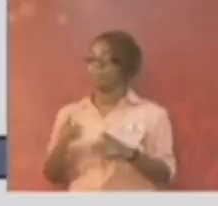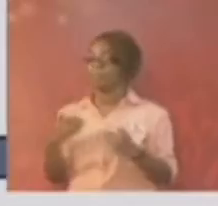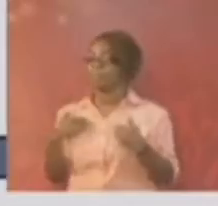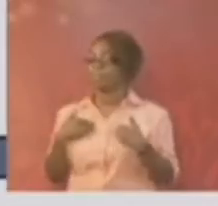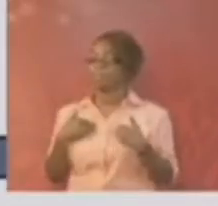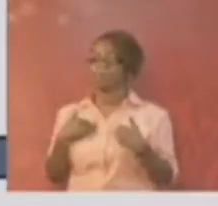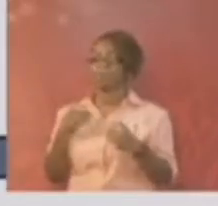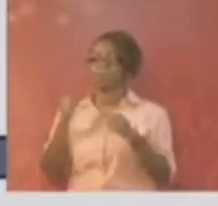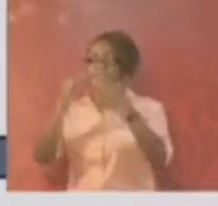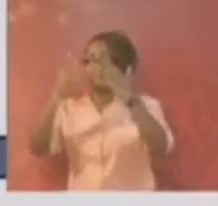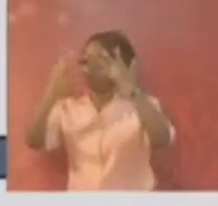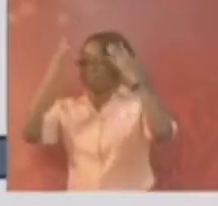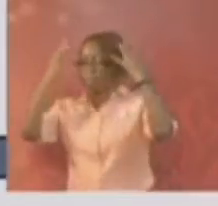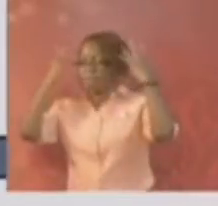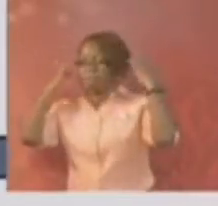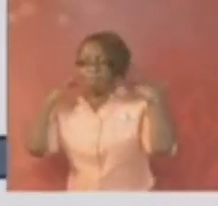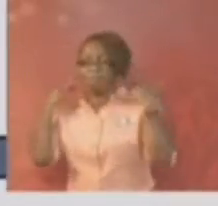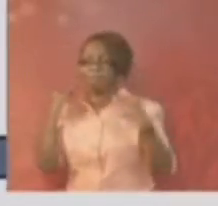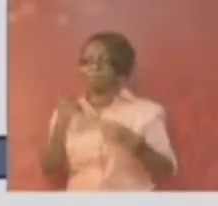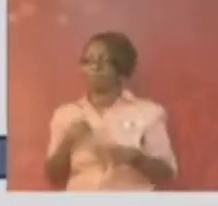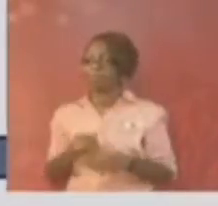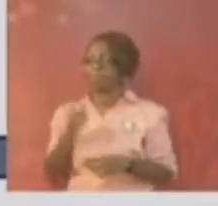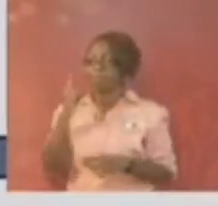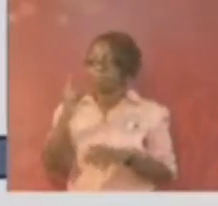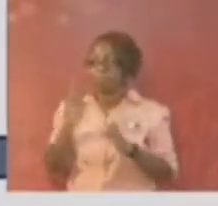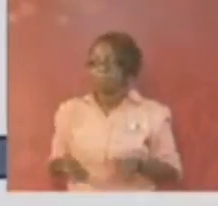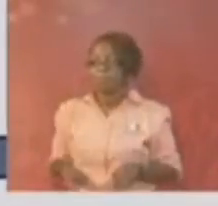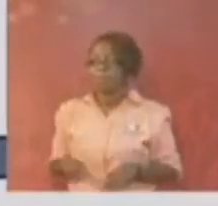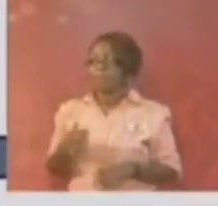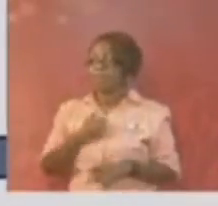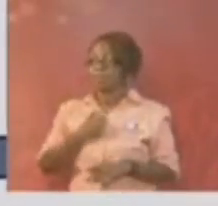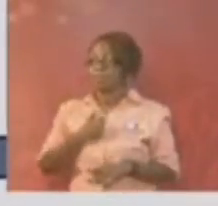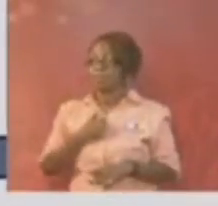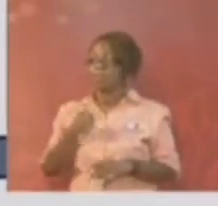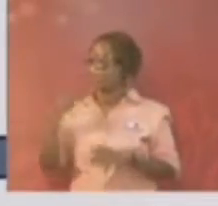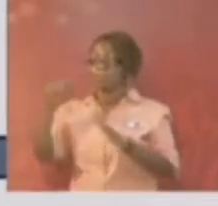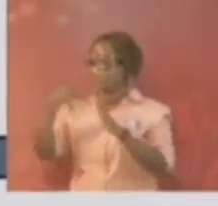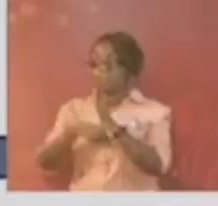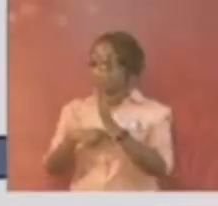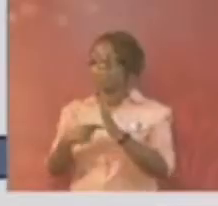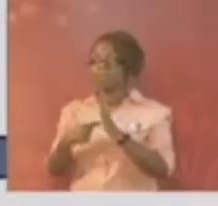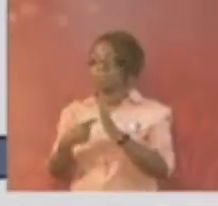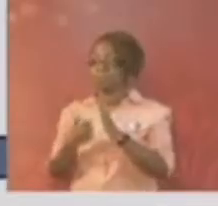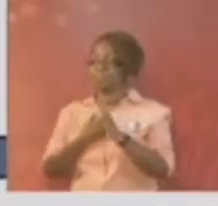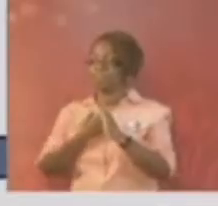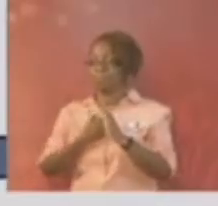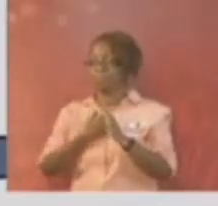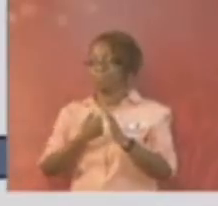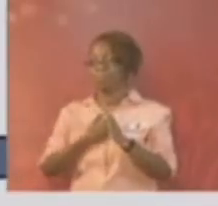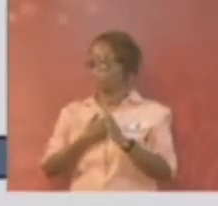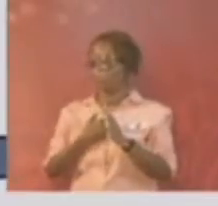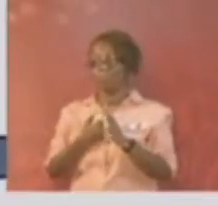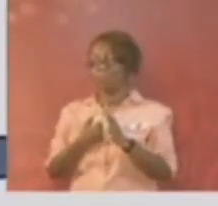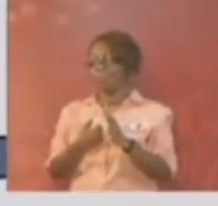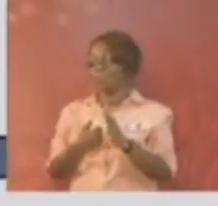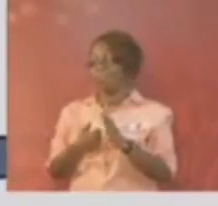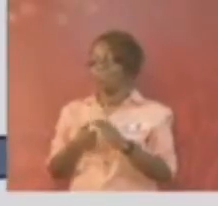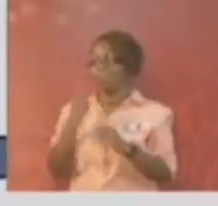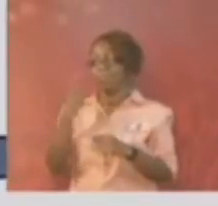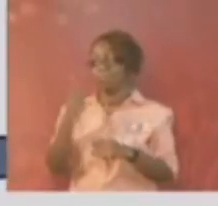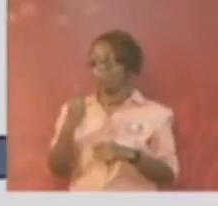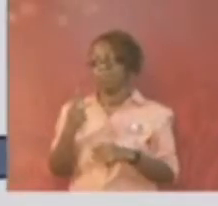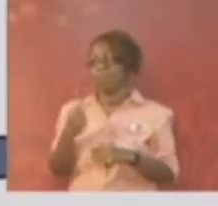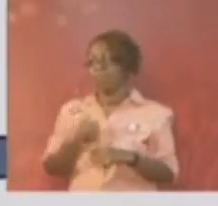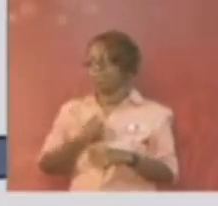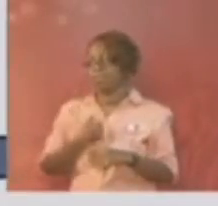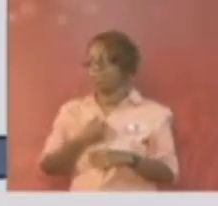pandemic. We've had one suicide, we've had some significant self-harm, and we've been able to manage the